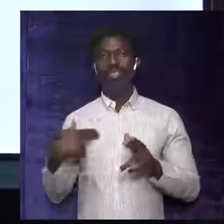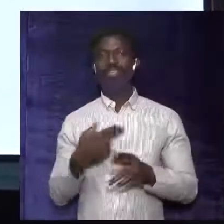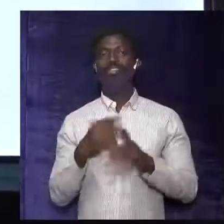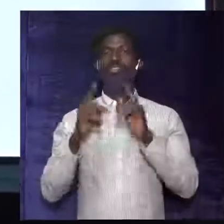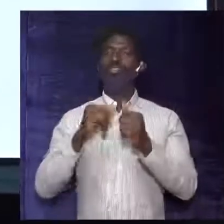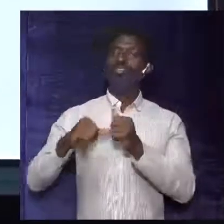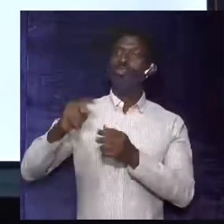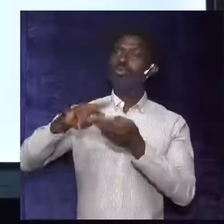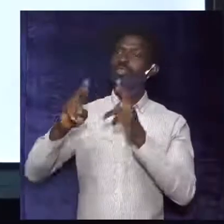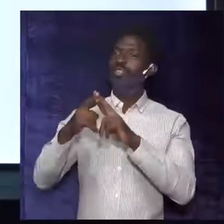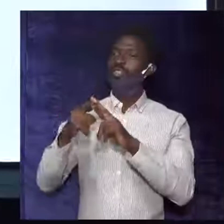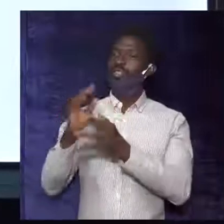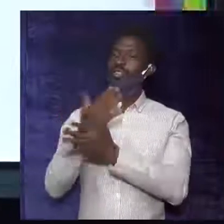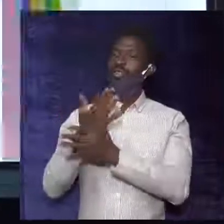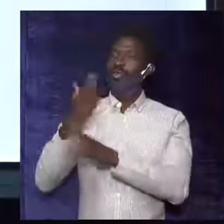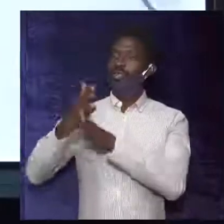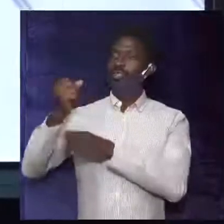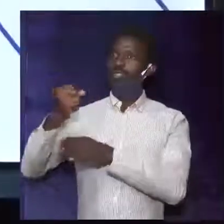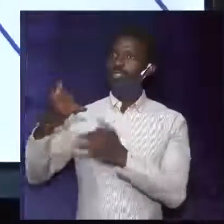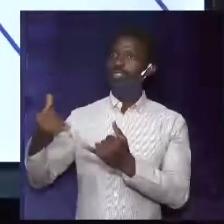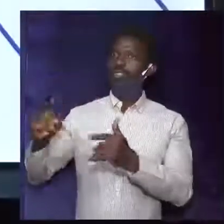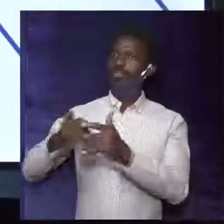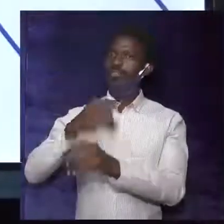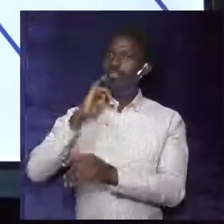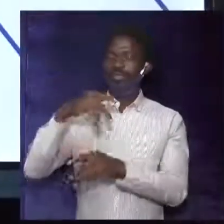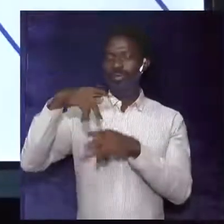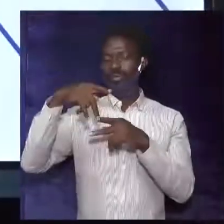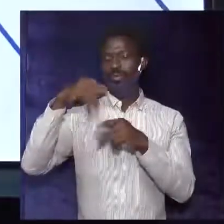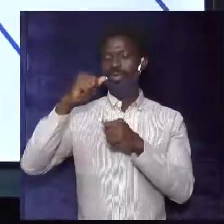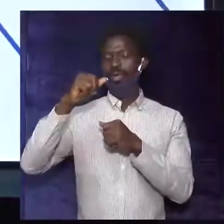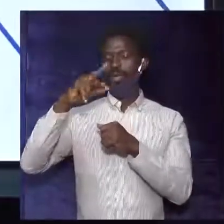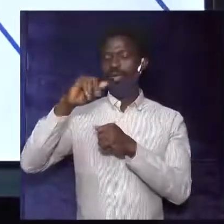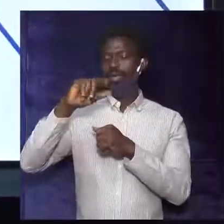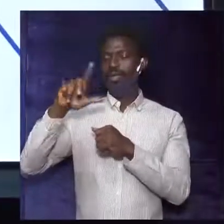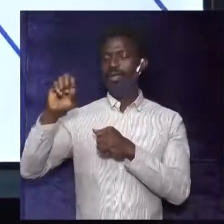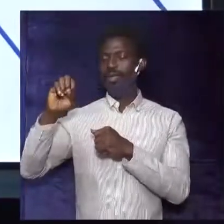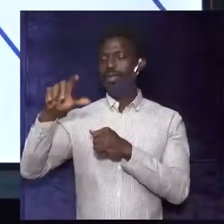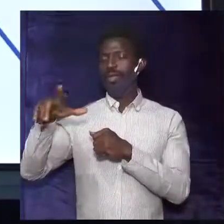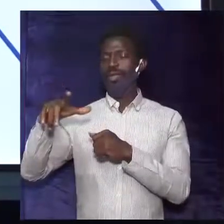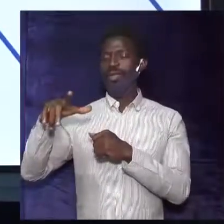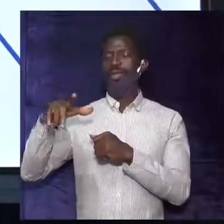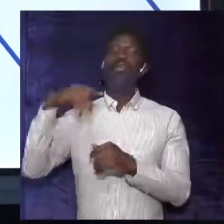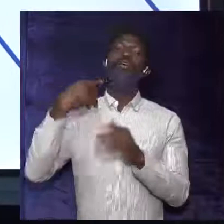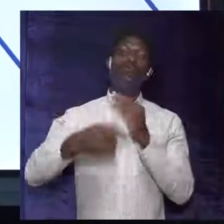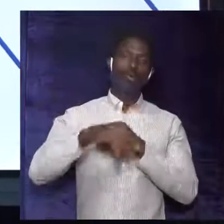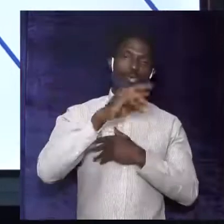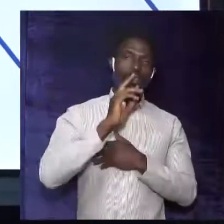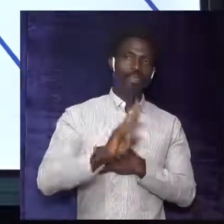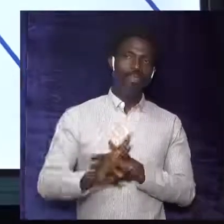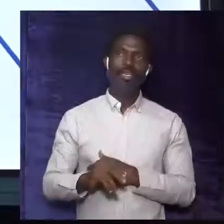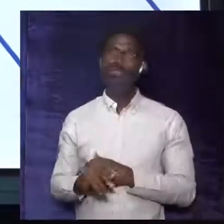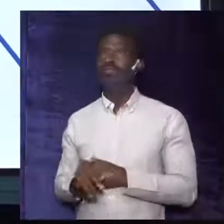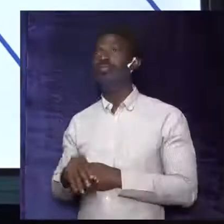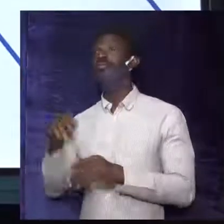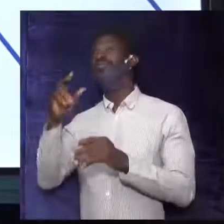between lines now. The first one I want to talk about is parallel lines. I mean, what are parallel